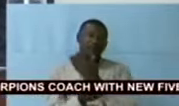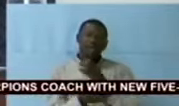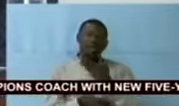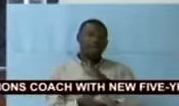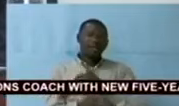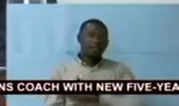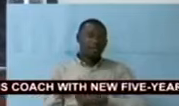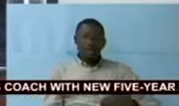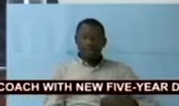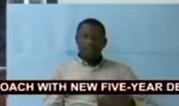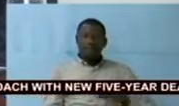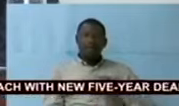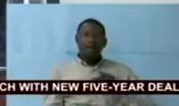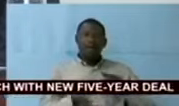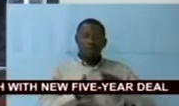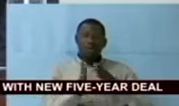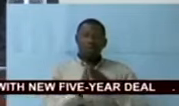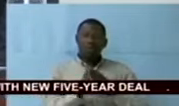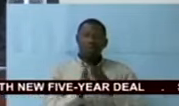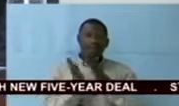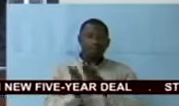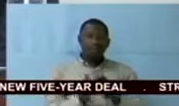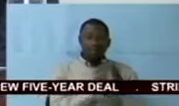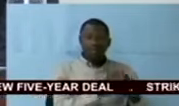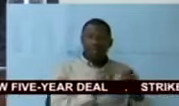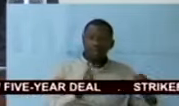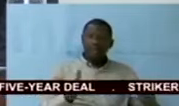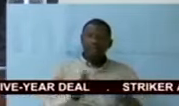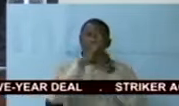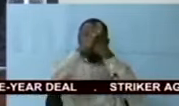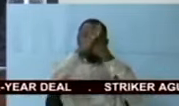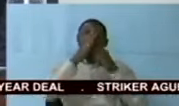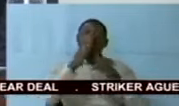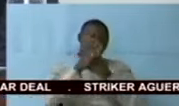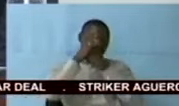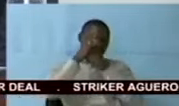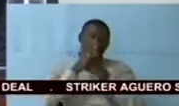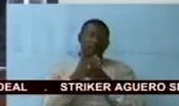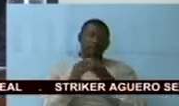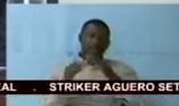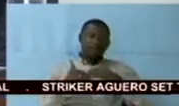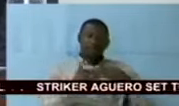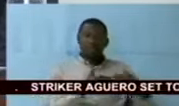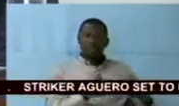enemies by way of staged accidents or